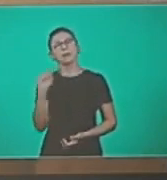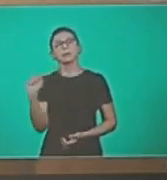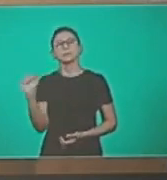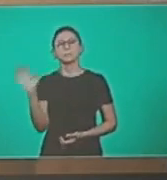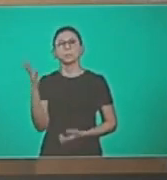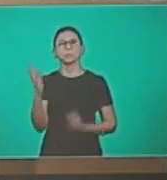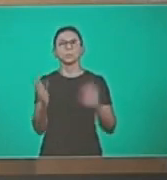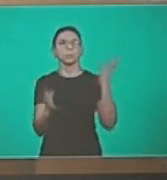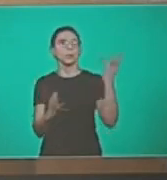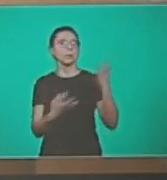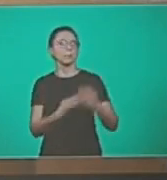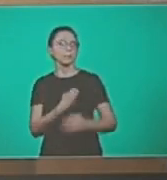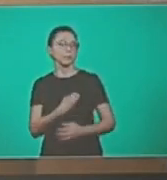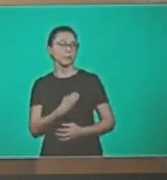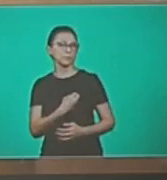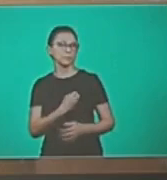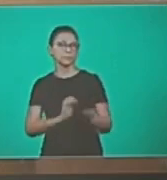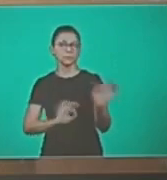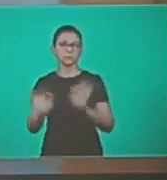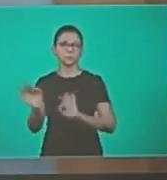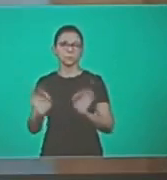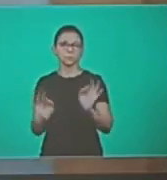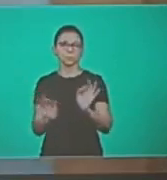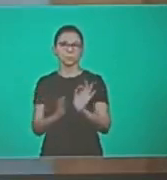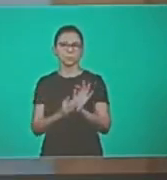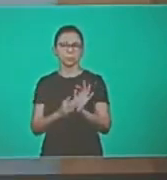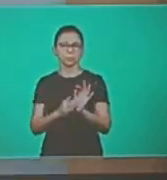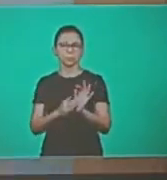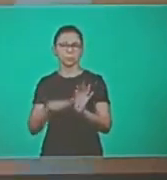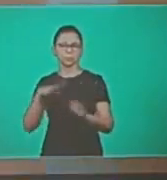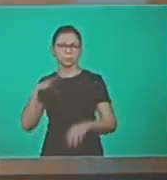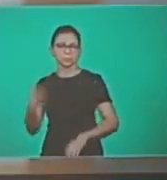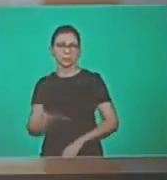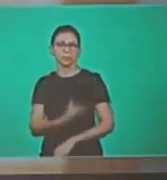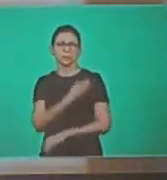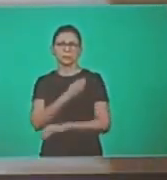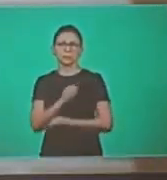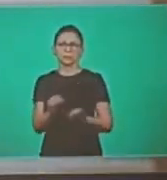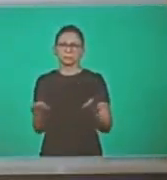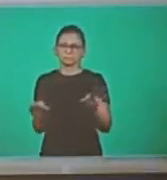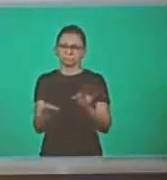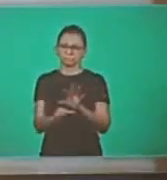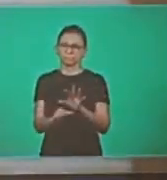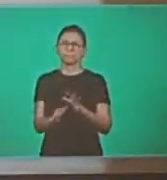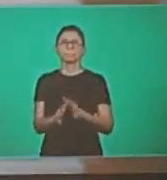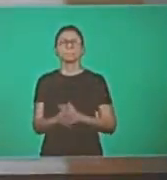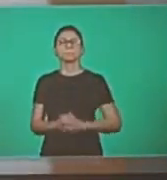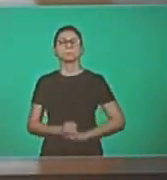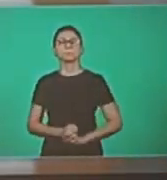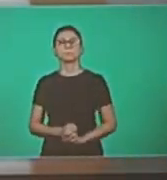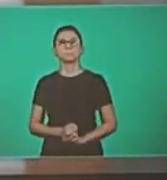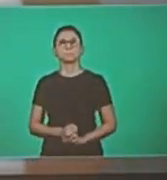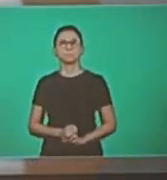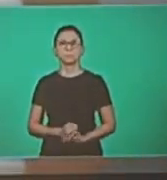So the project as a church was already made, established, project of salvation.